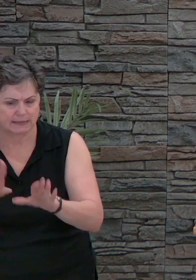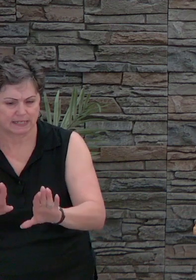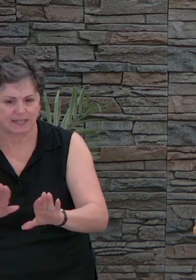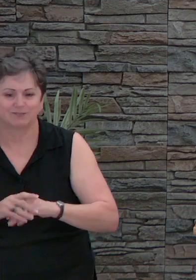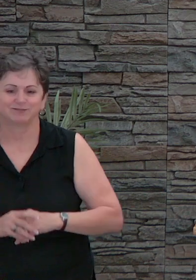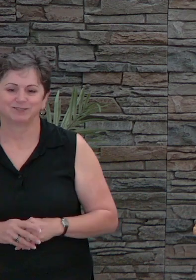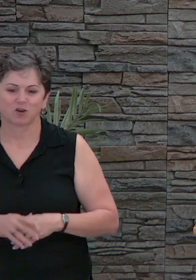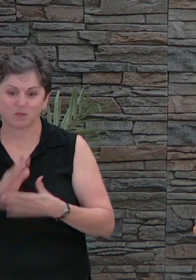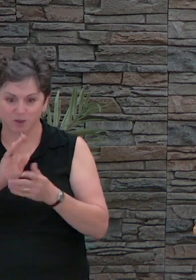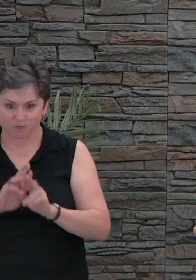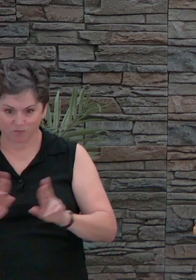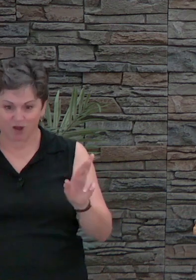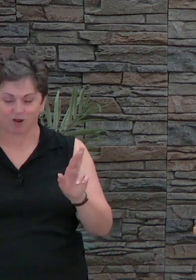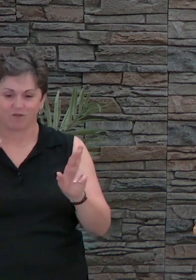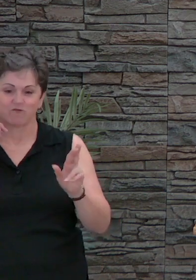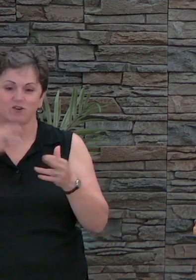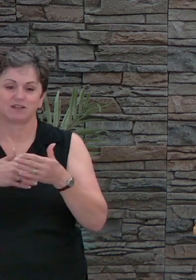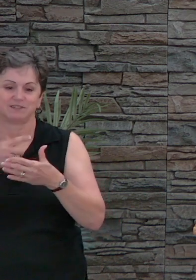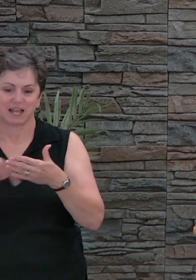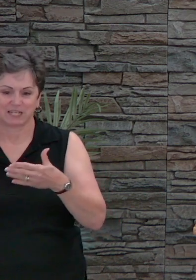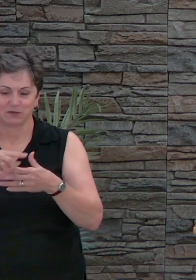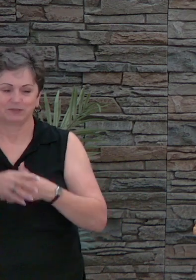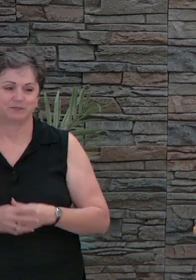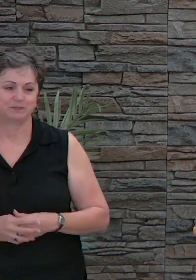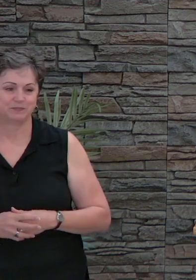So be prepared for next Sunday.